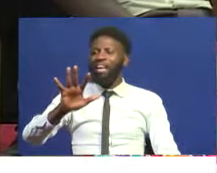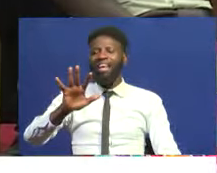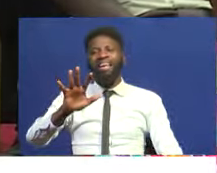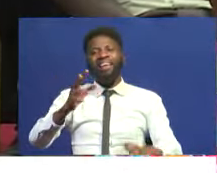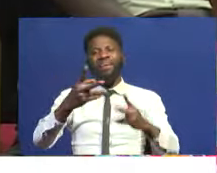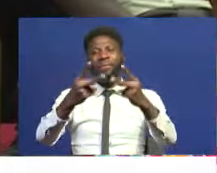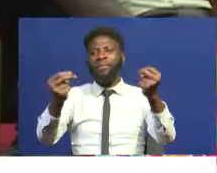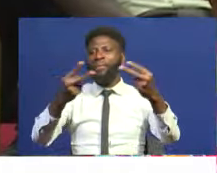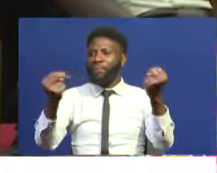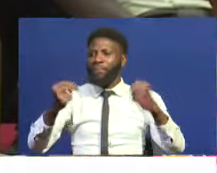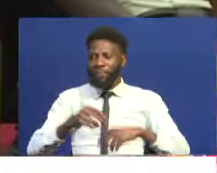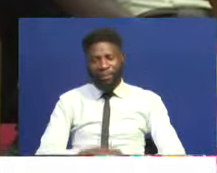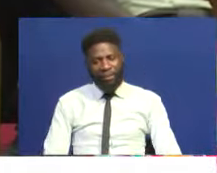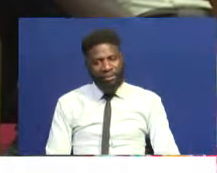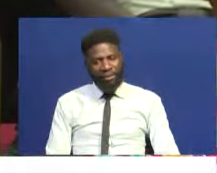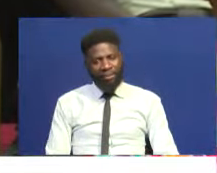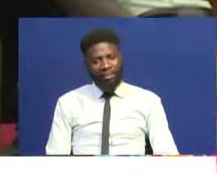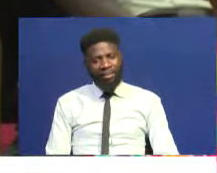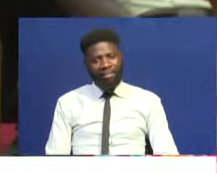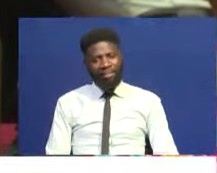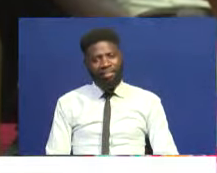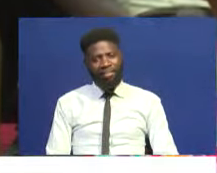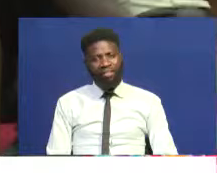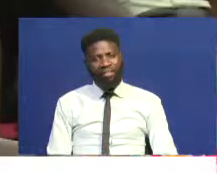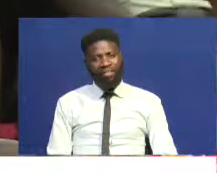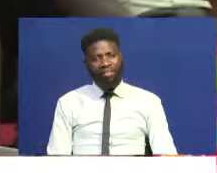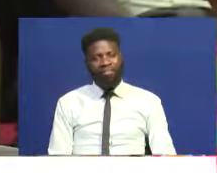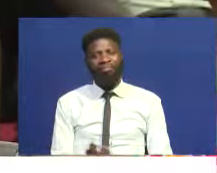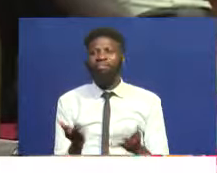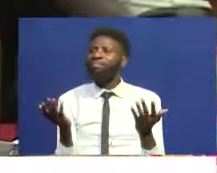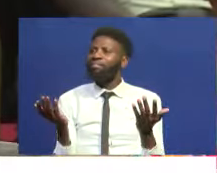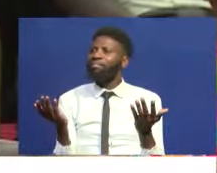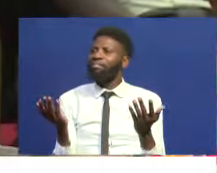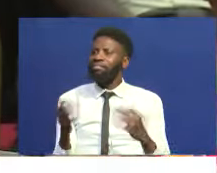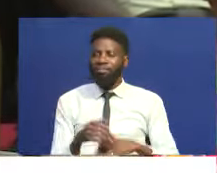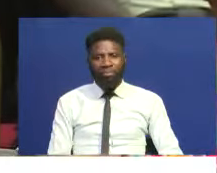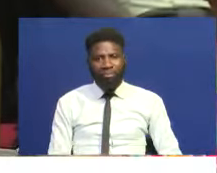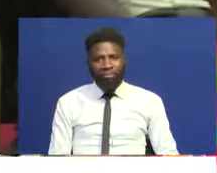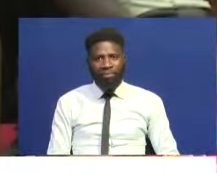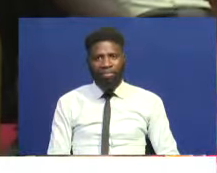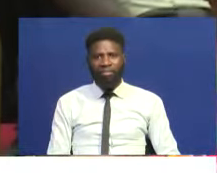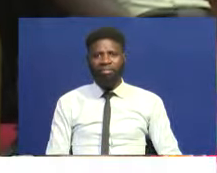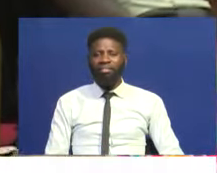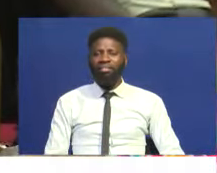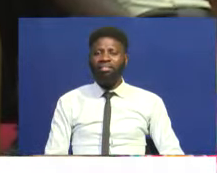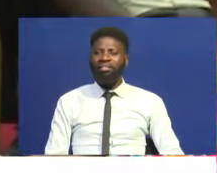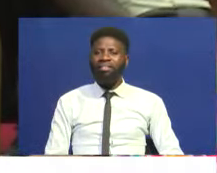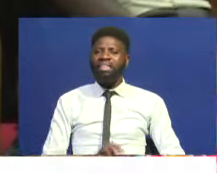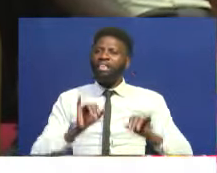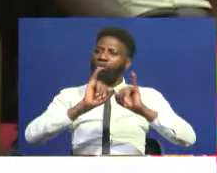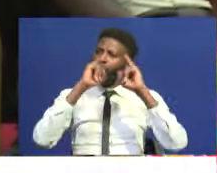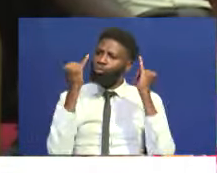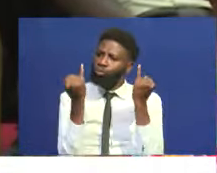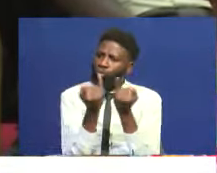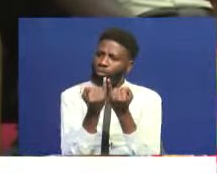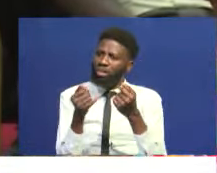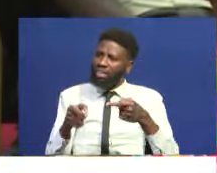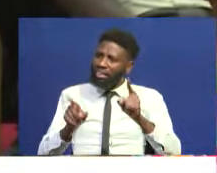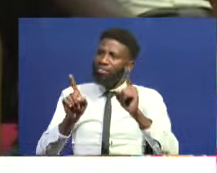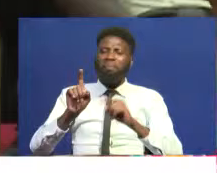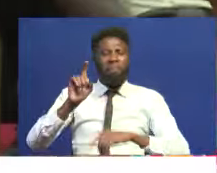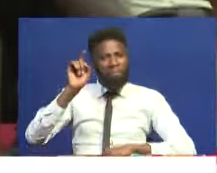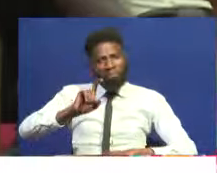lie. I mean, surely, I mean, a whole institution that is supposed to be